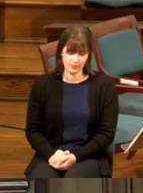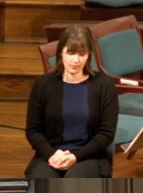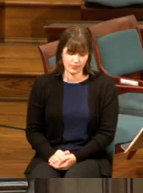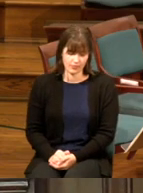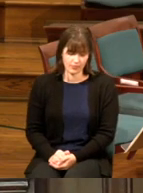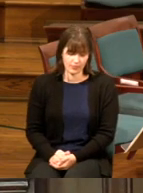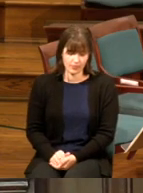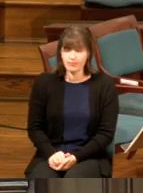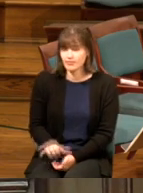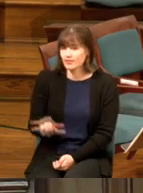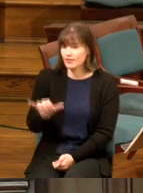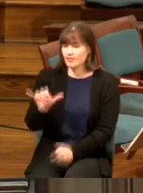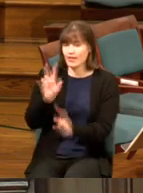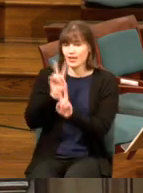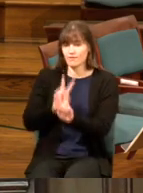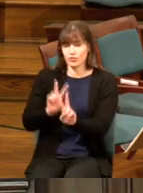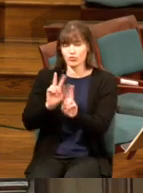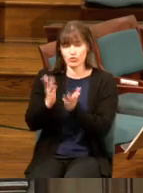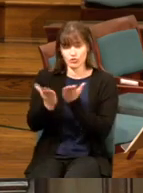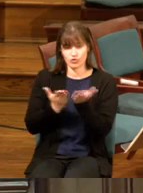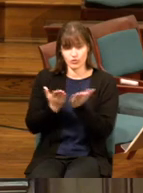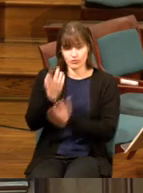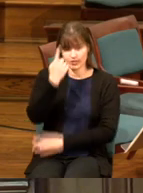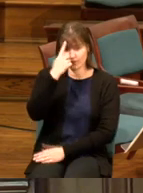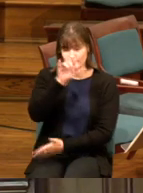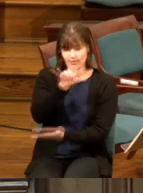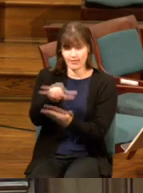And a funeral service for that family.